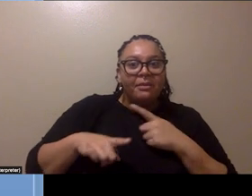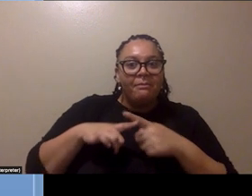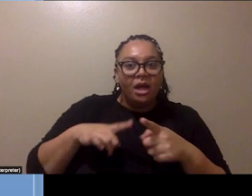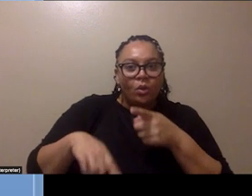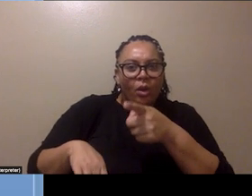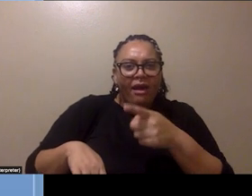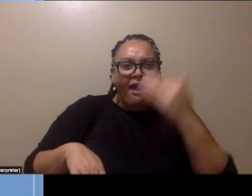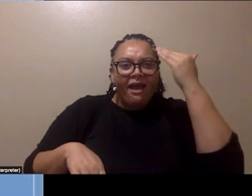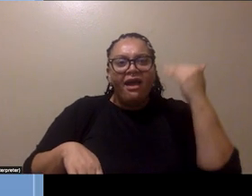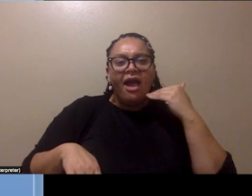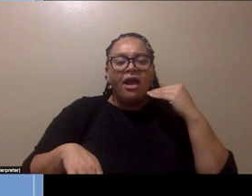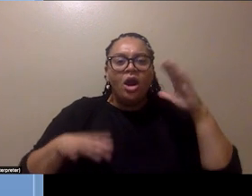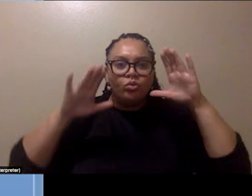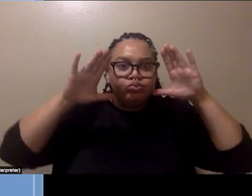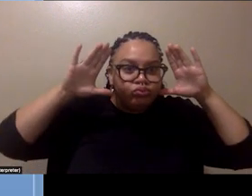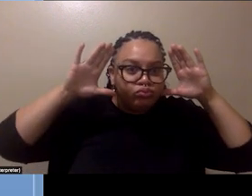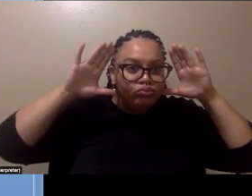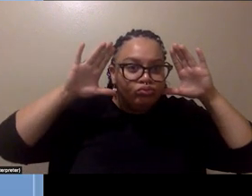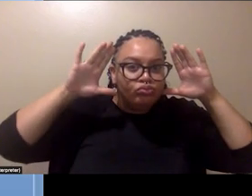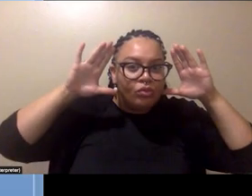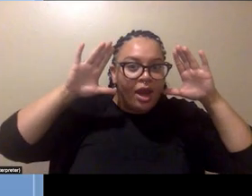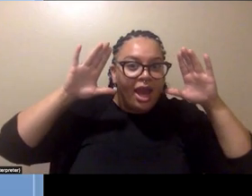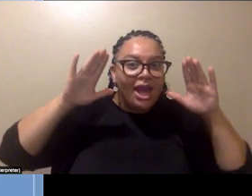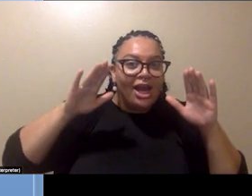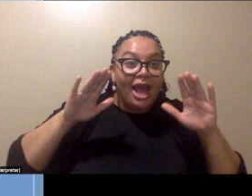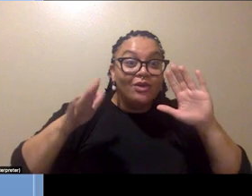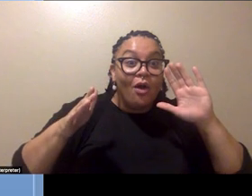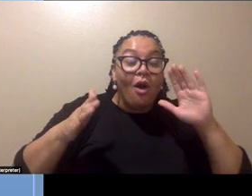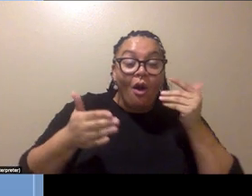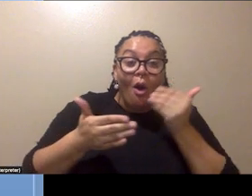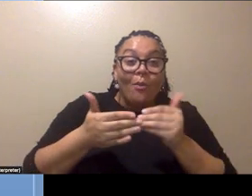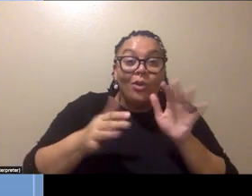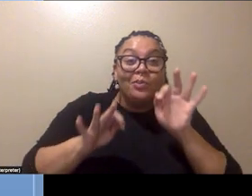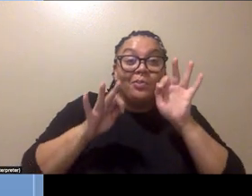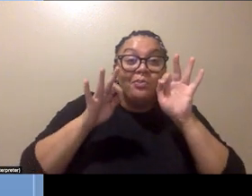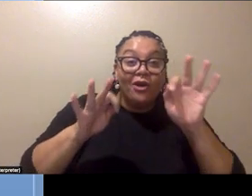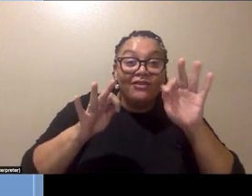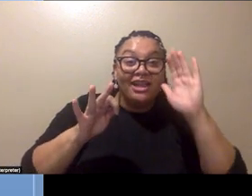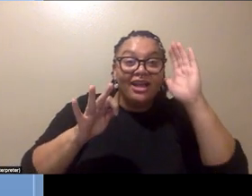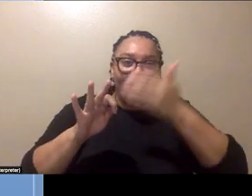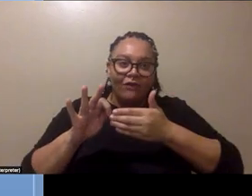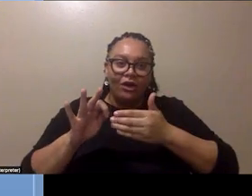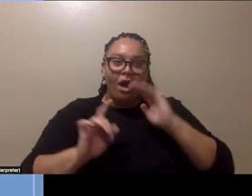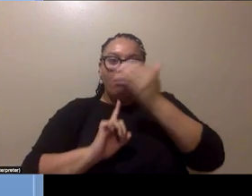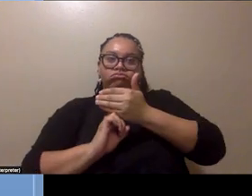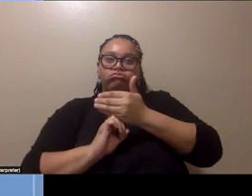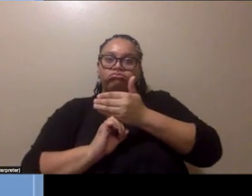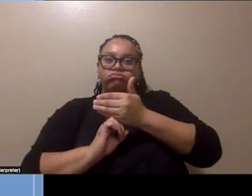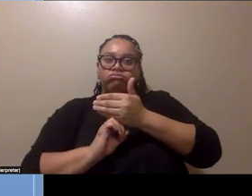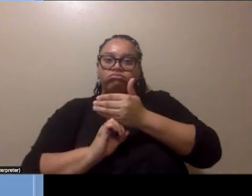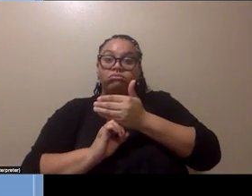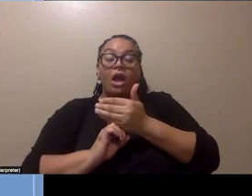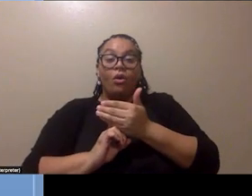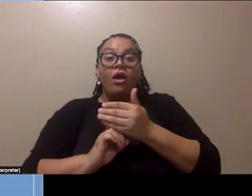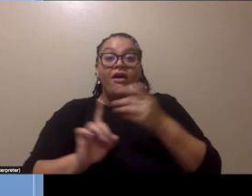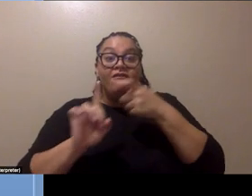cavity. But when he's sticking his head directly out of the cavity, they are almost perfectly camouflaged. And especially from a distance,